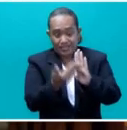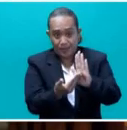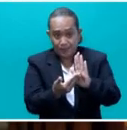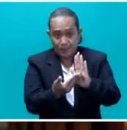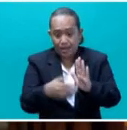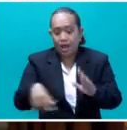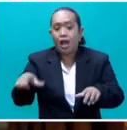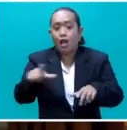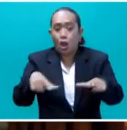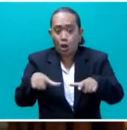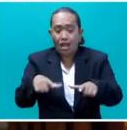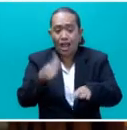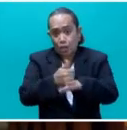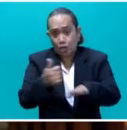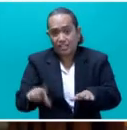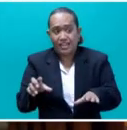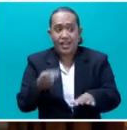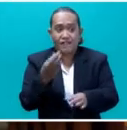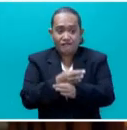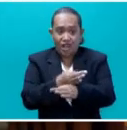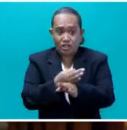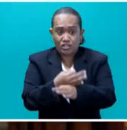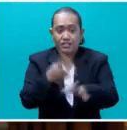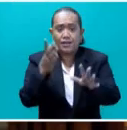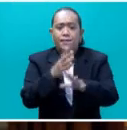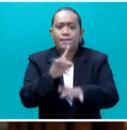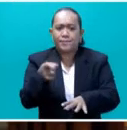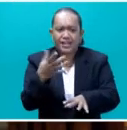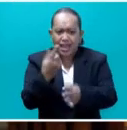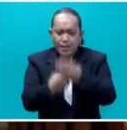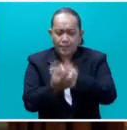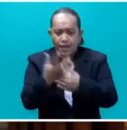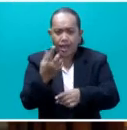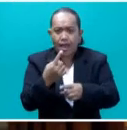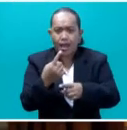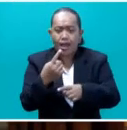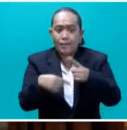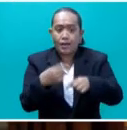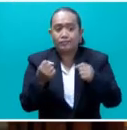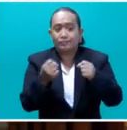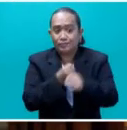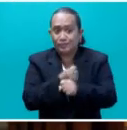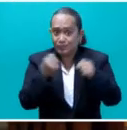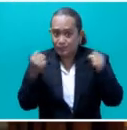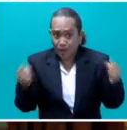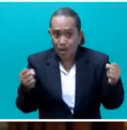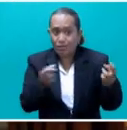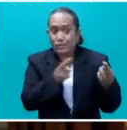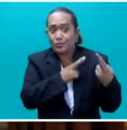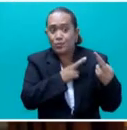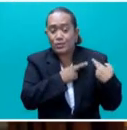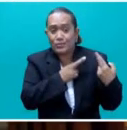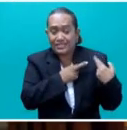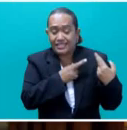and their functions. However, after the devolution of powers of the rural local authorities in 2018, all responsibilities in